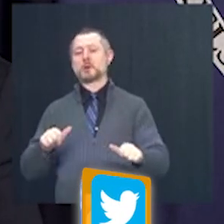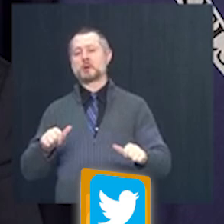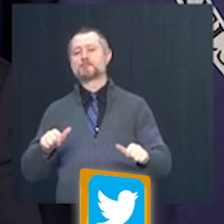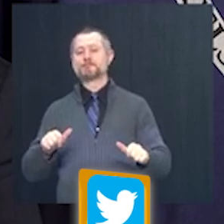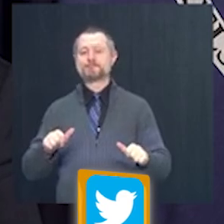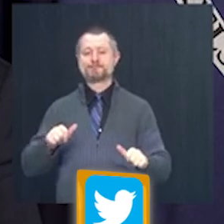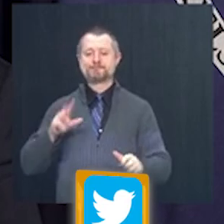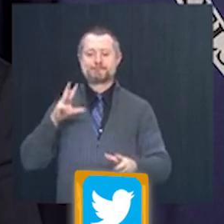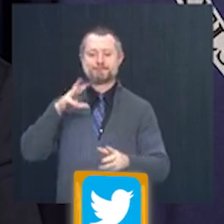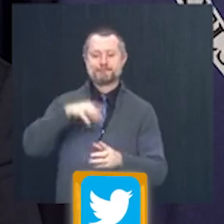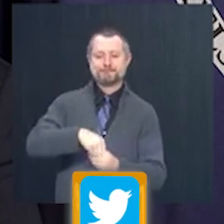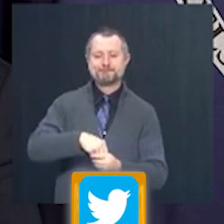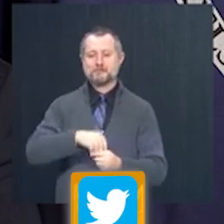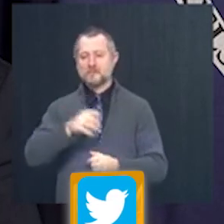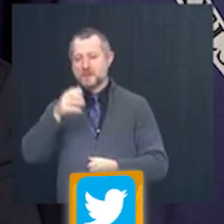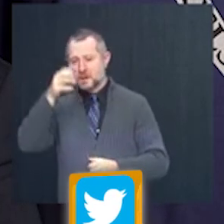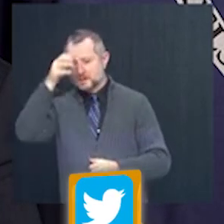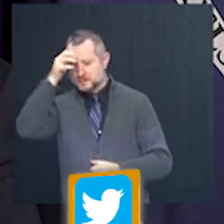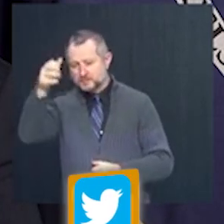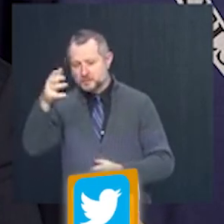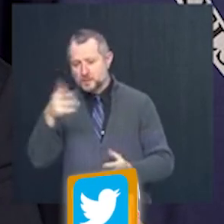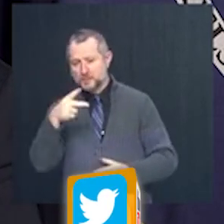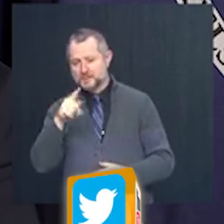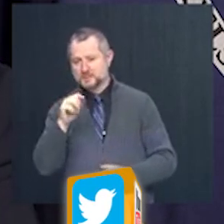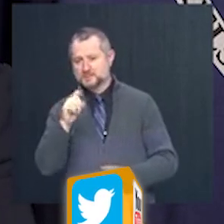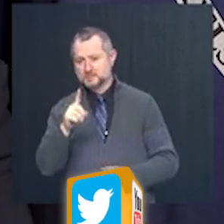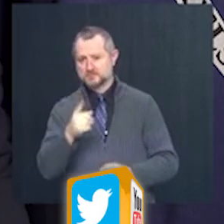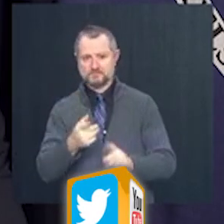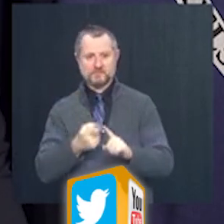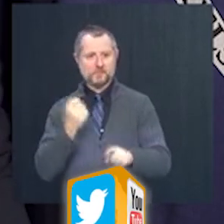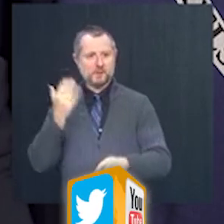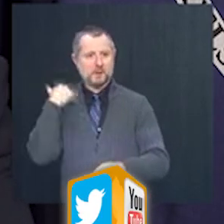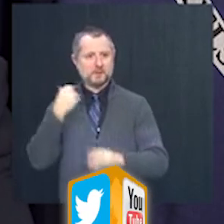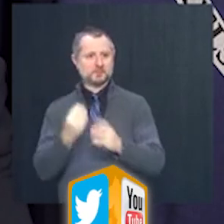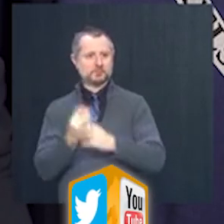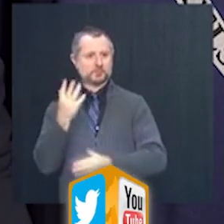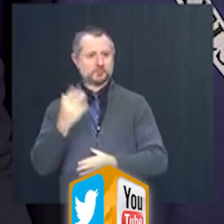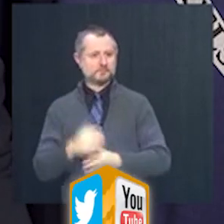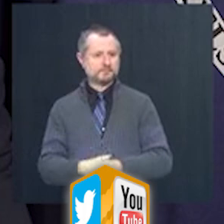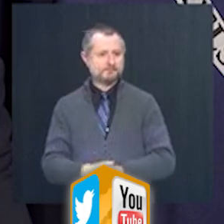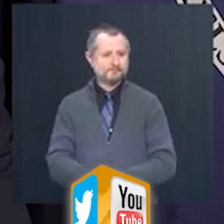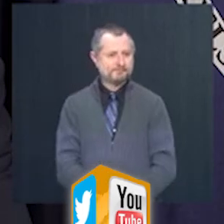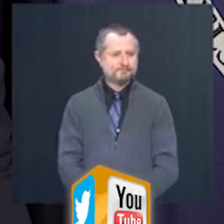filter of PTSD from the spring, right?